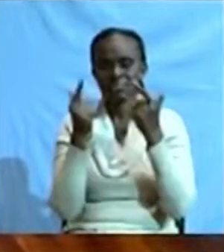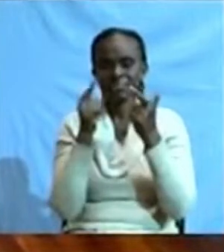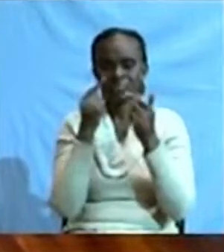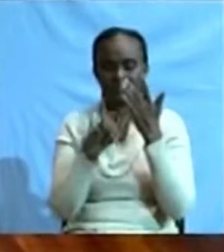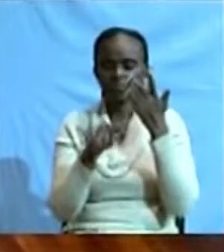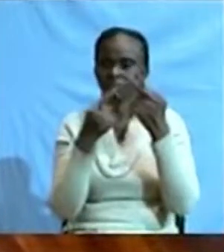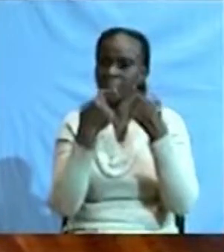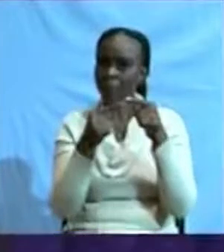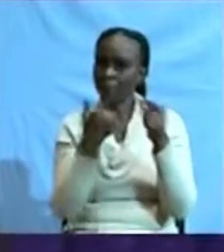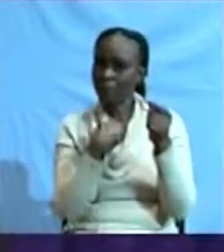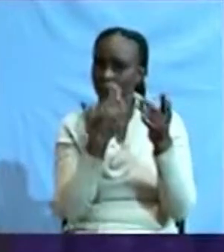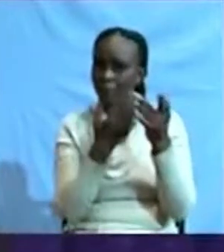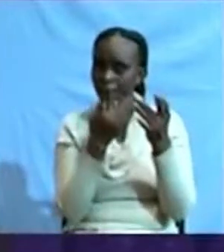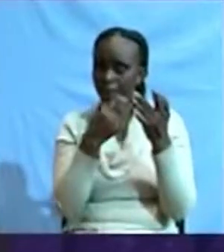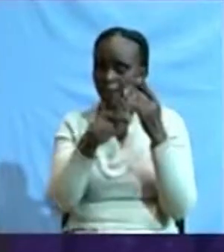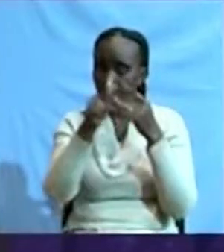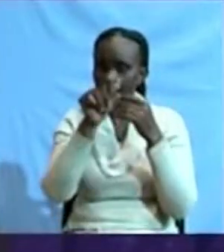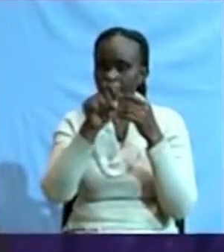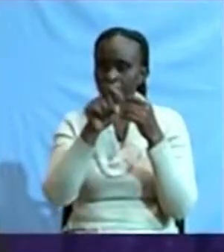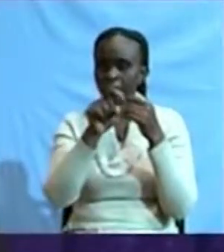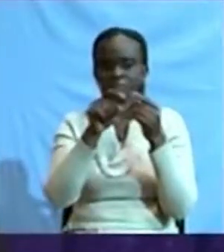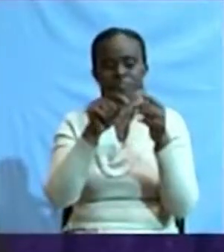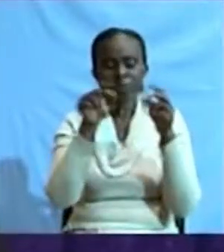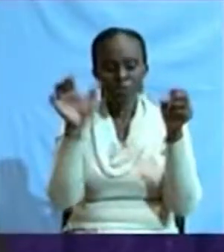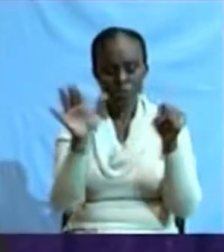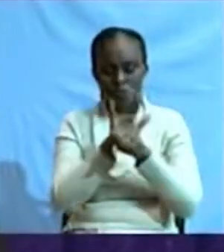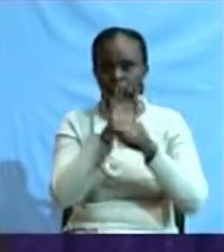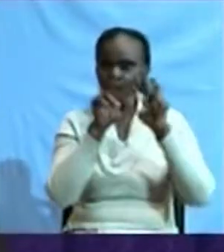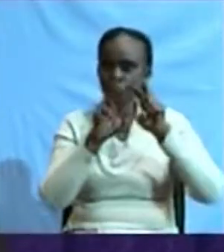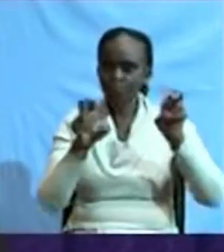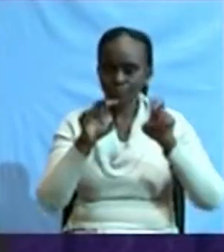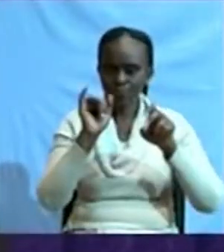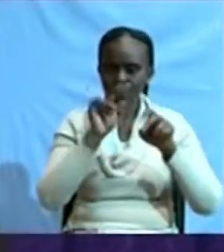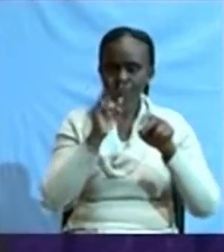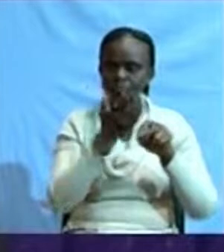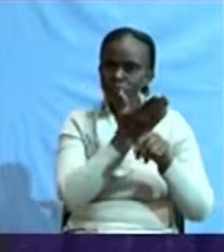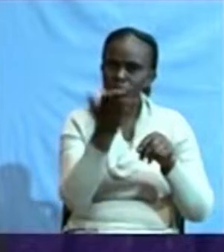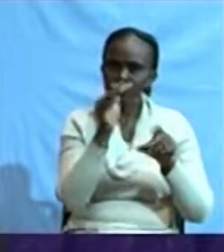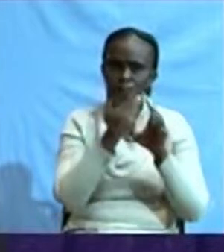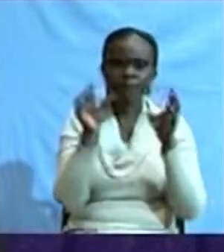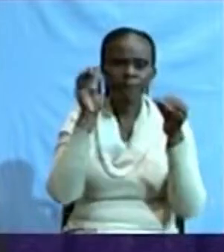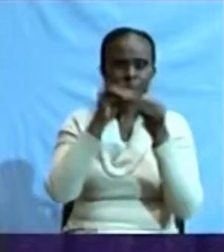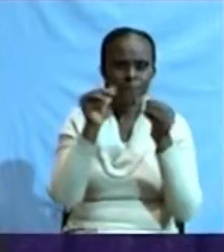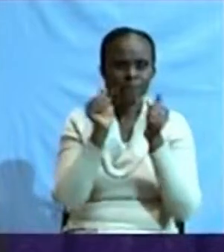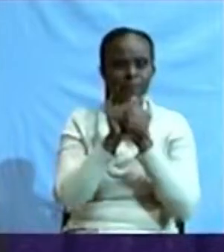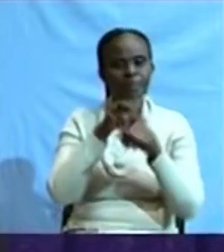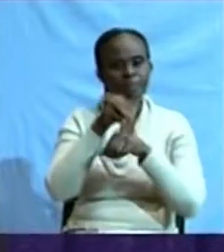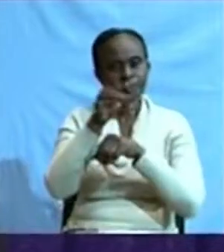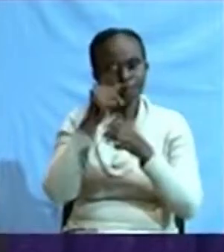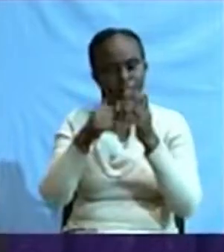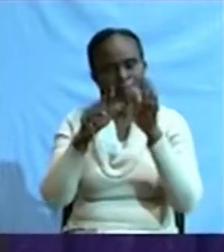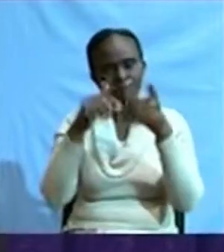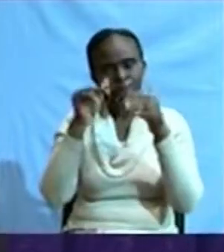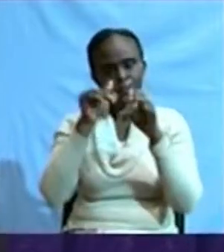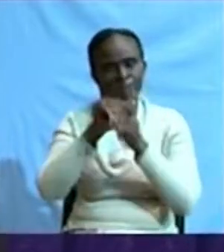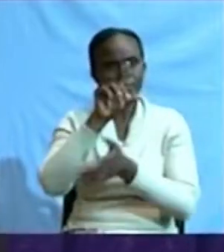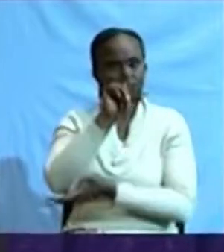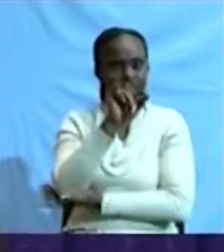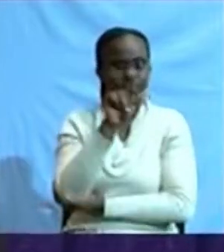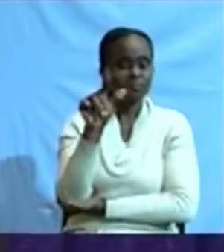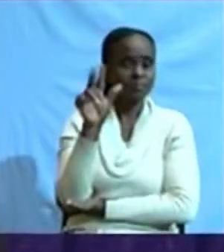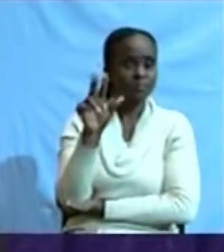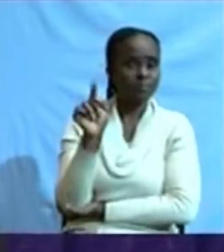session that you need to further interrogate. Actually, these are in addition to the guidance which were given in the